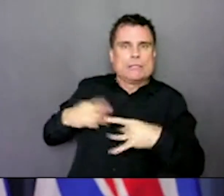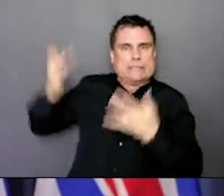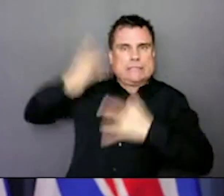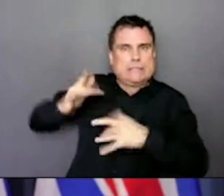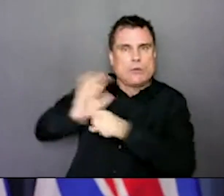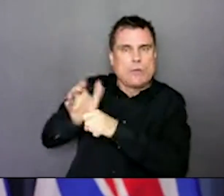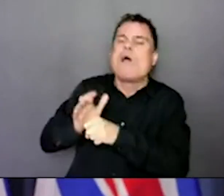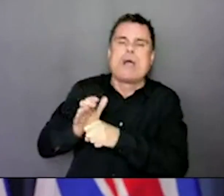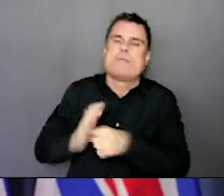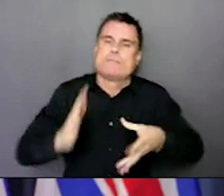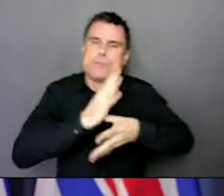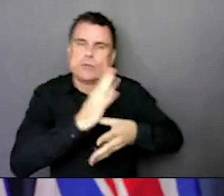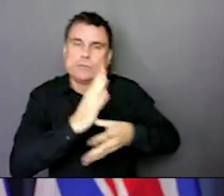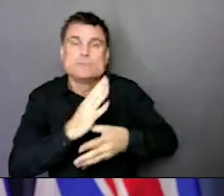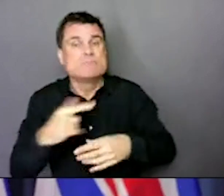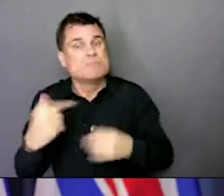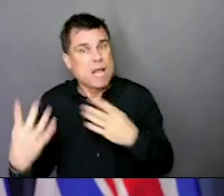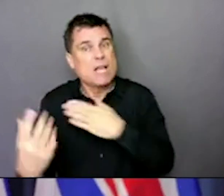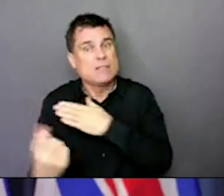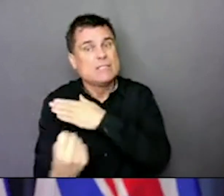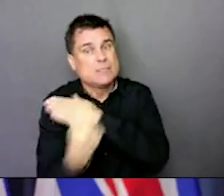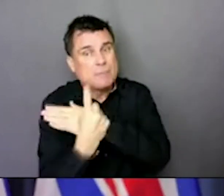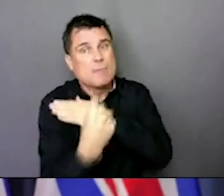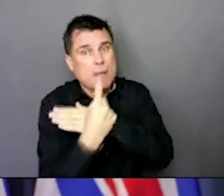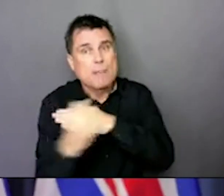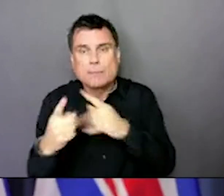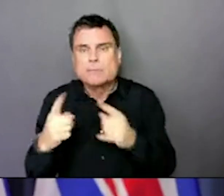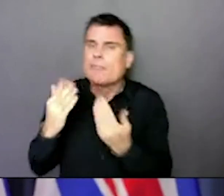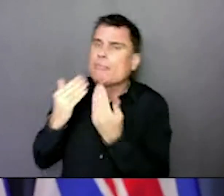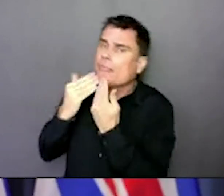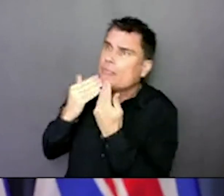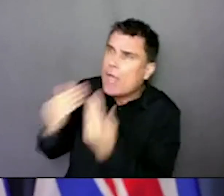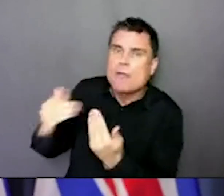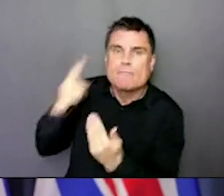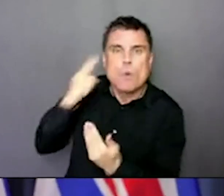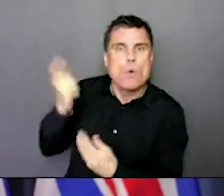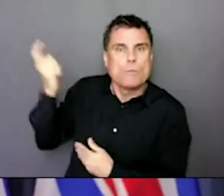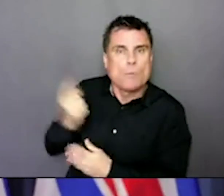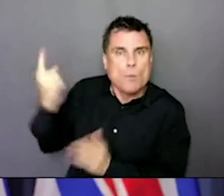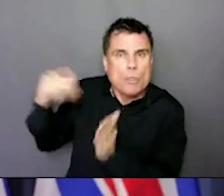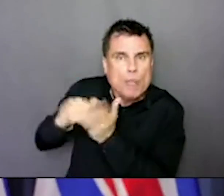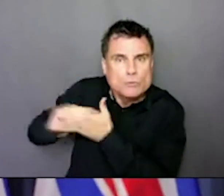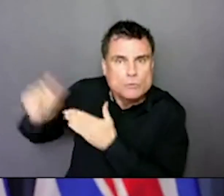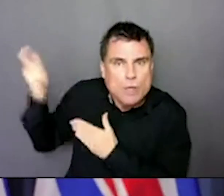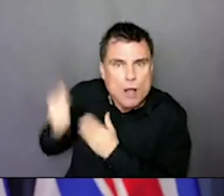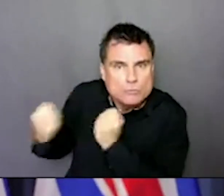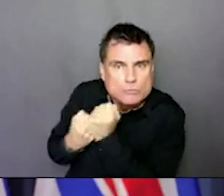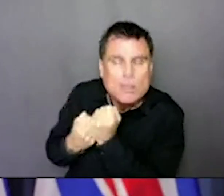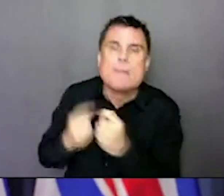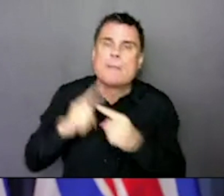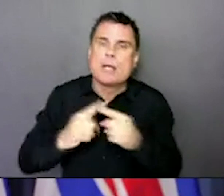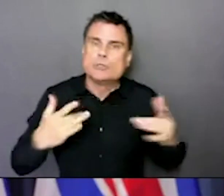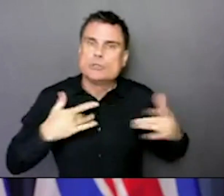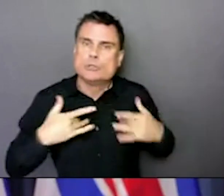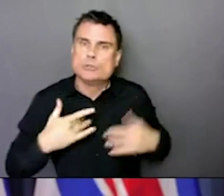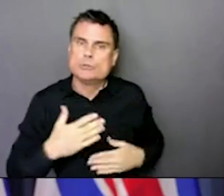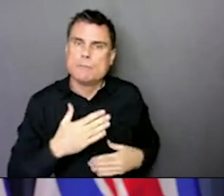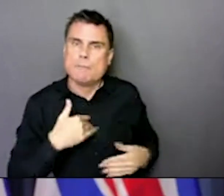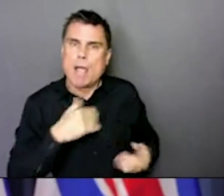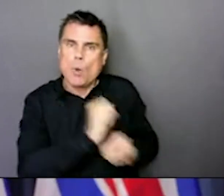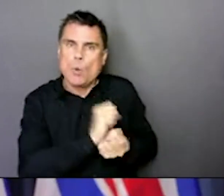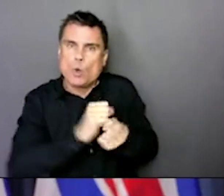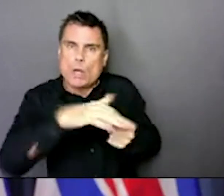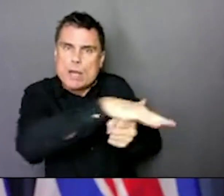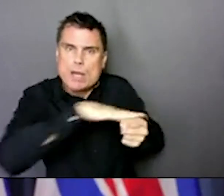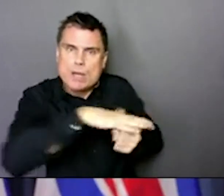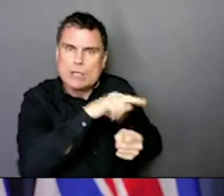of mail from various organizations, all with legitimate concerns about their workforce and suggesting that they should be prioritized over another